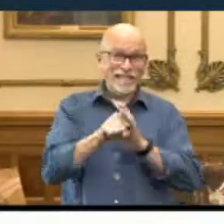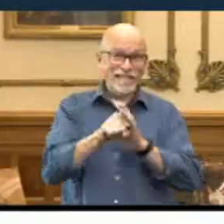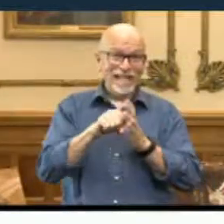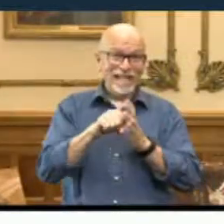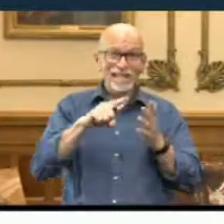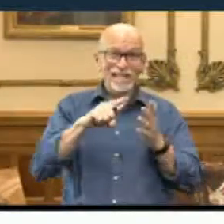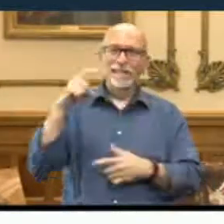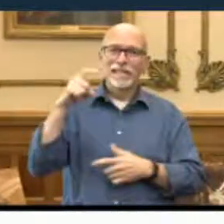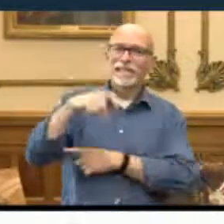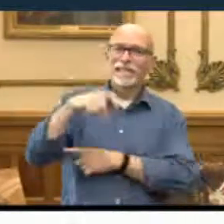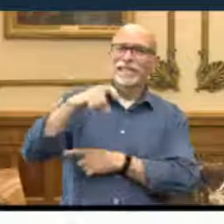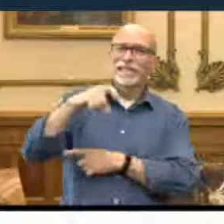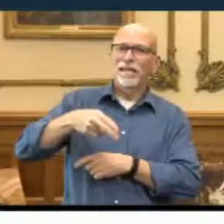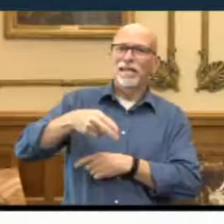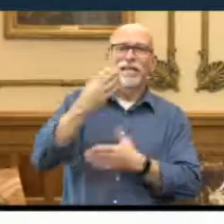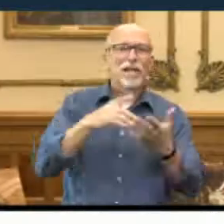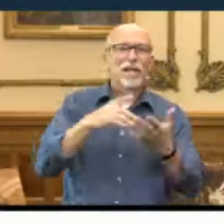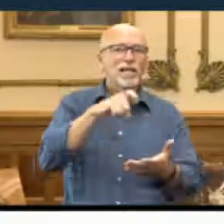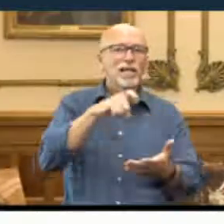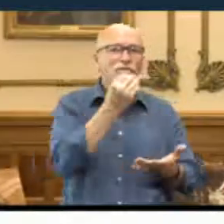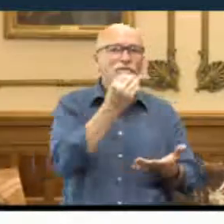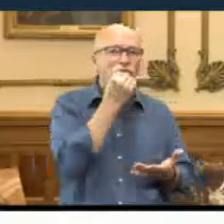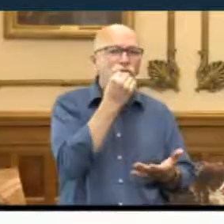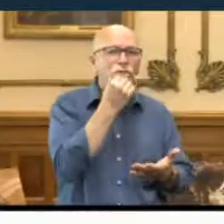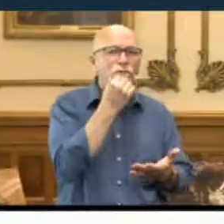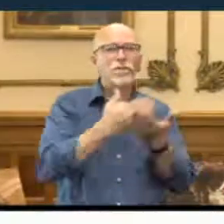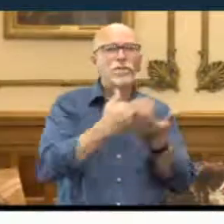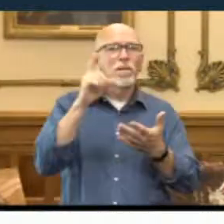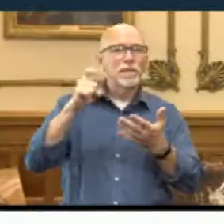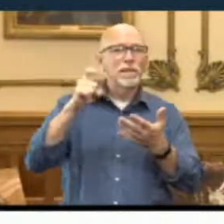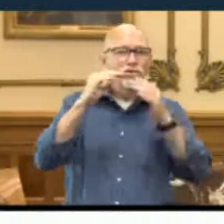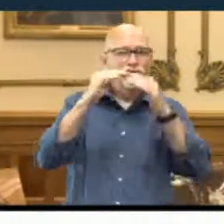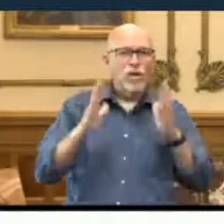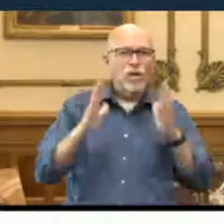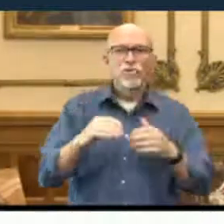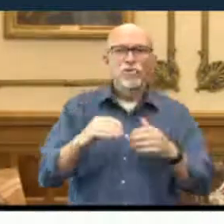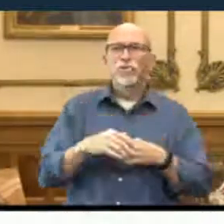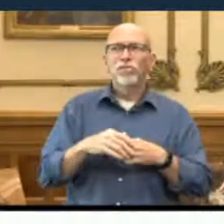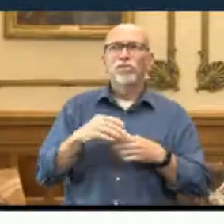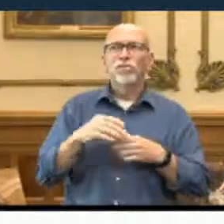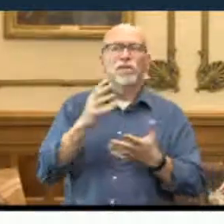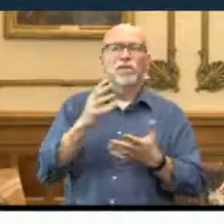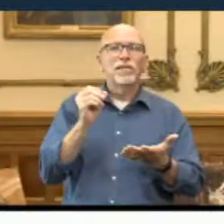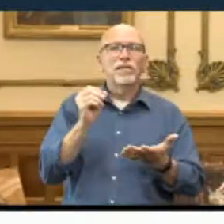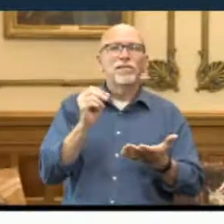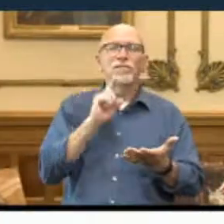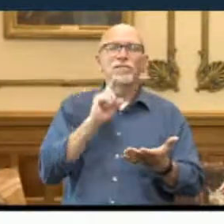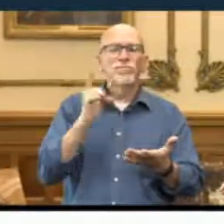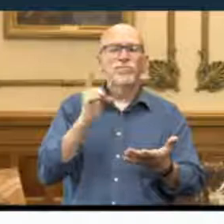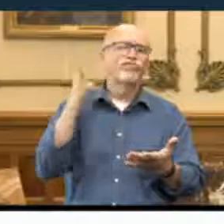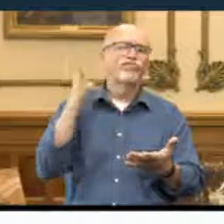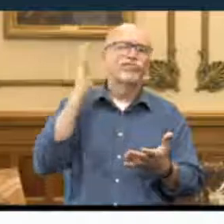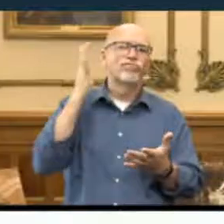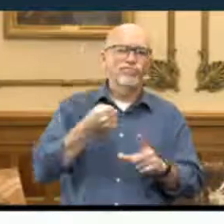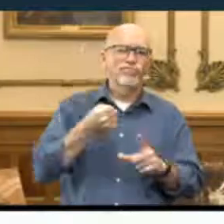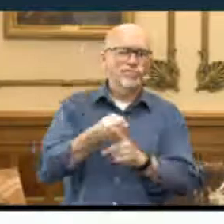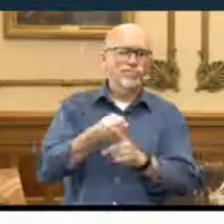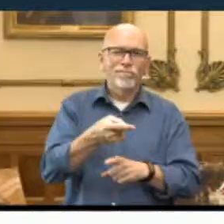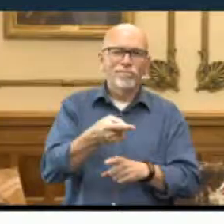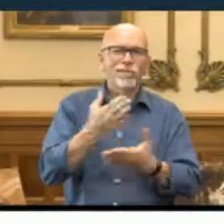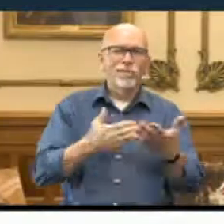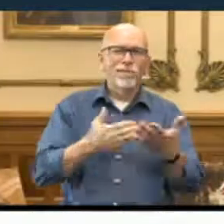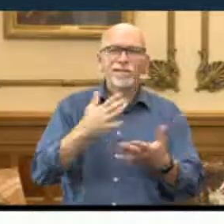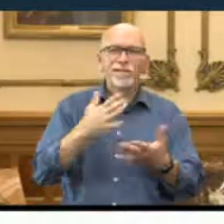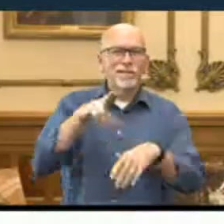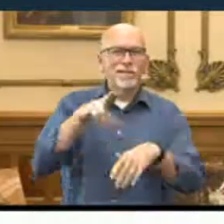in need, some of which is for food, some of which for shelter, and just the horrific impact that some of these